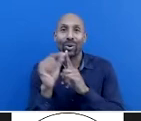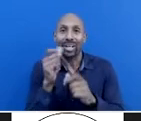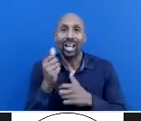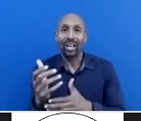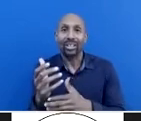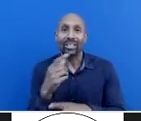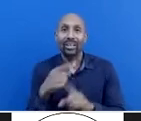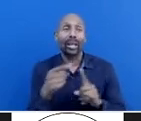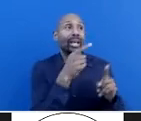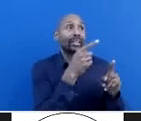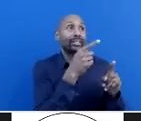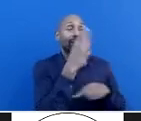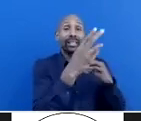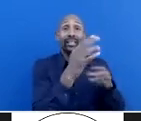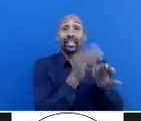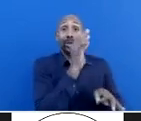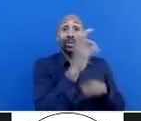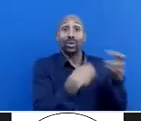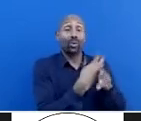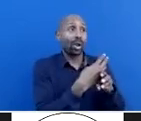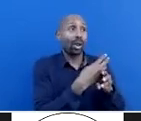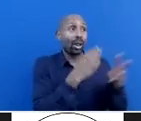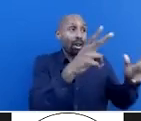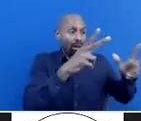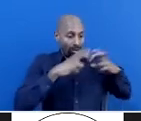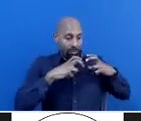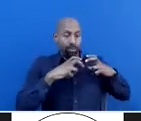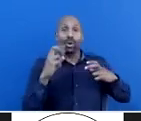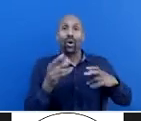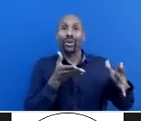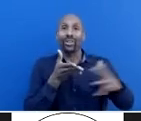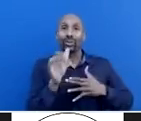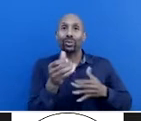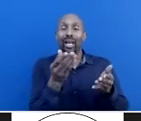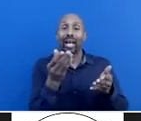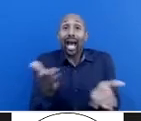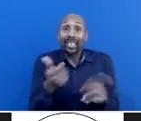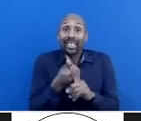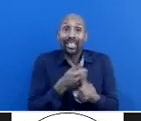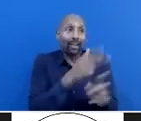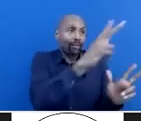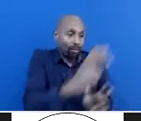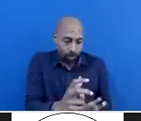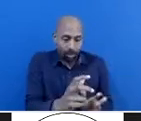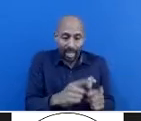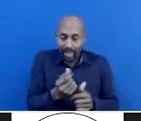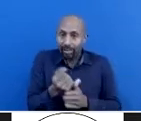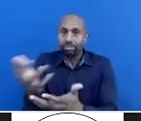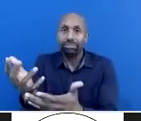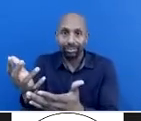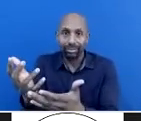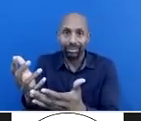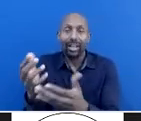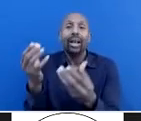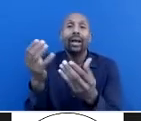And they bring it into the material social life which we all experience. They are a portal. They are